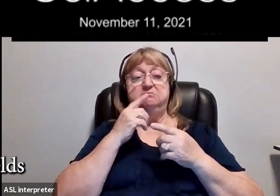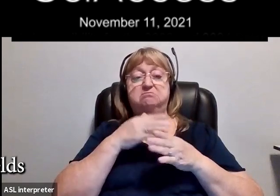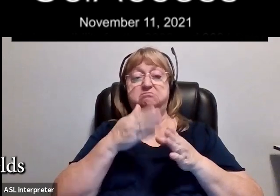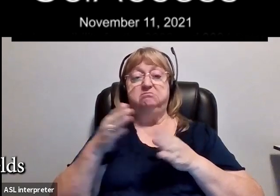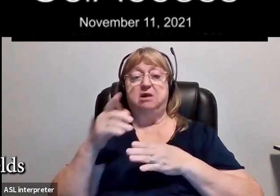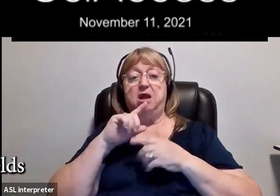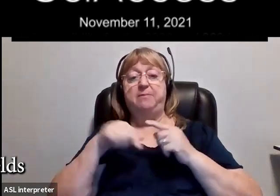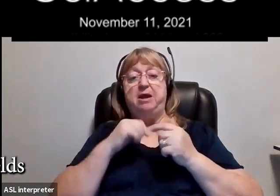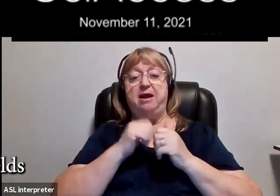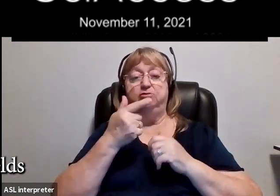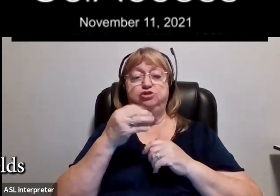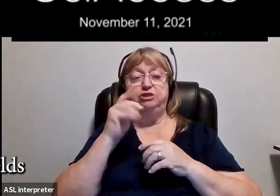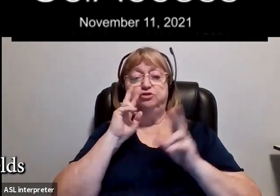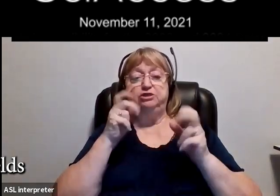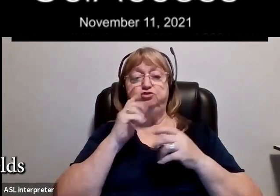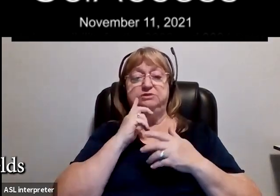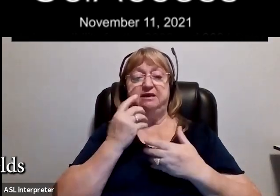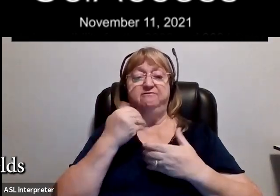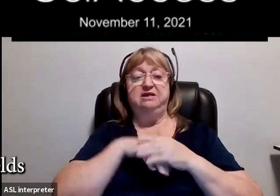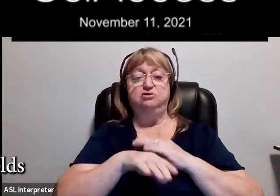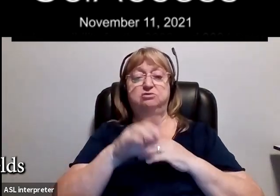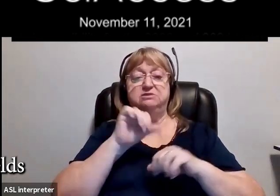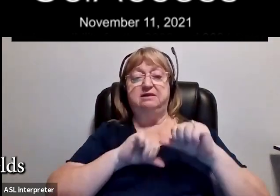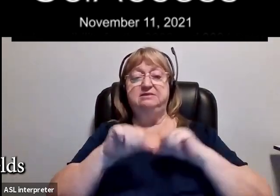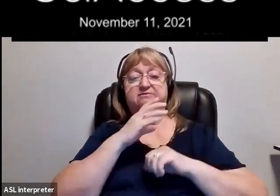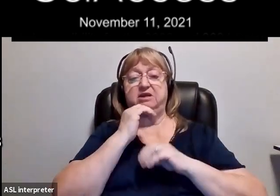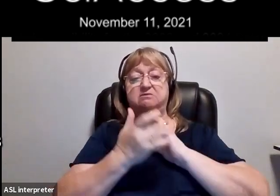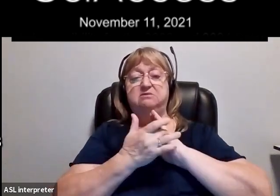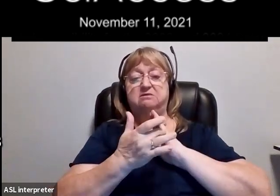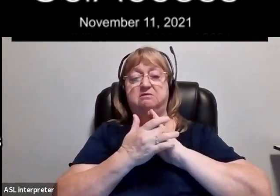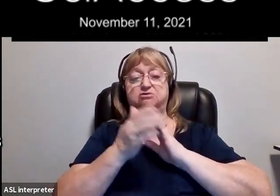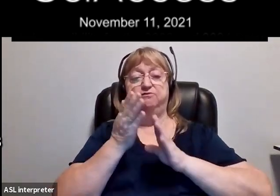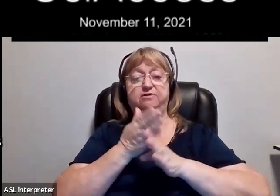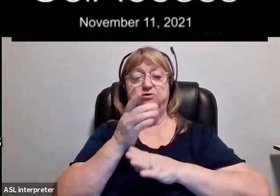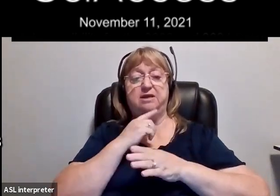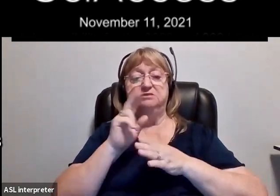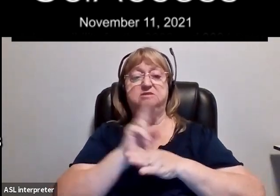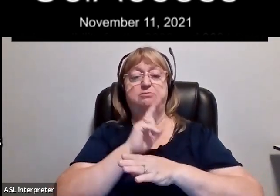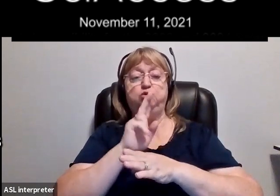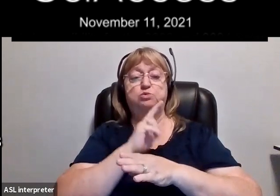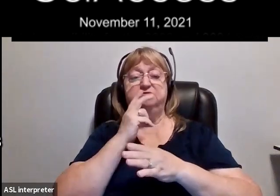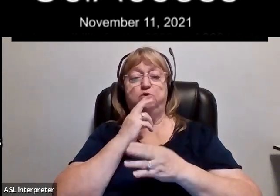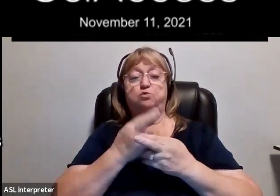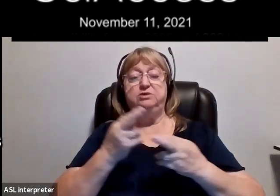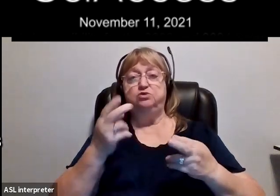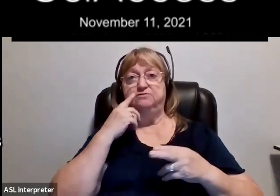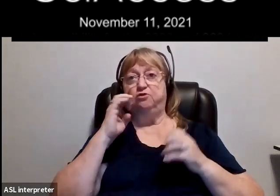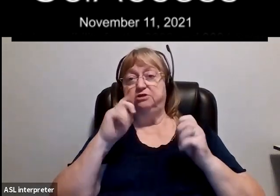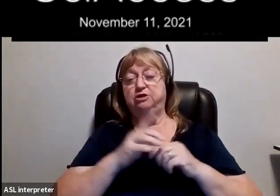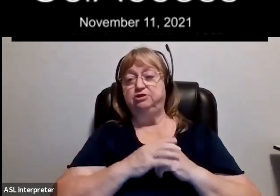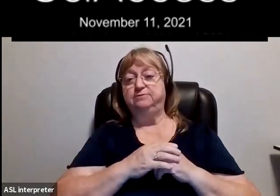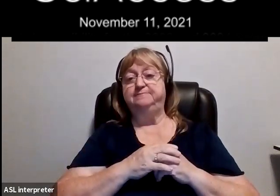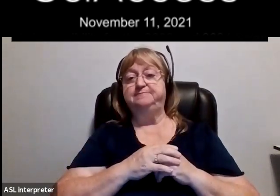gender issues have entered the scientific and technological fields, and some useful resources for